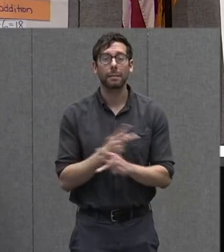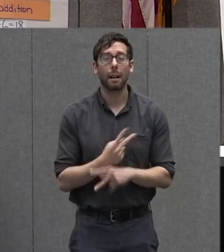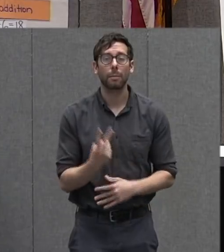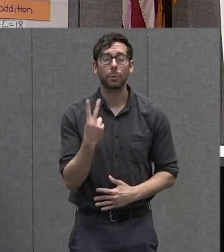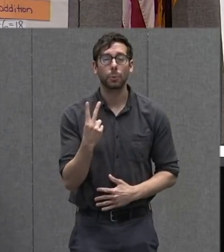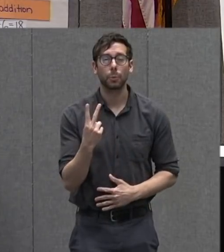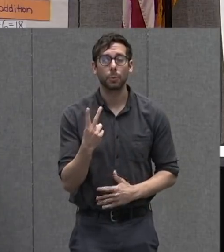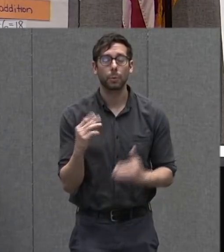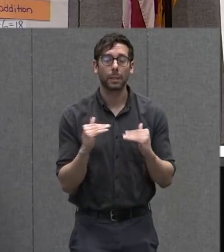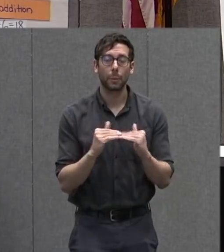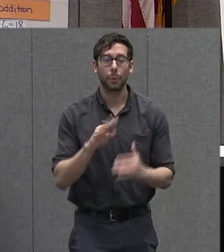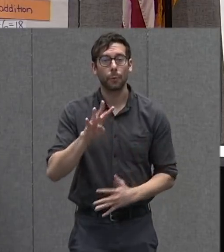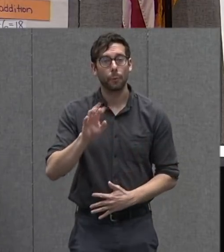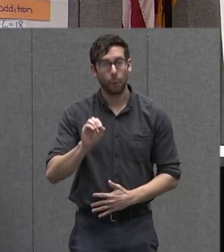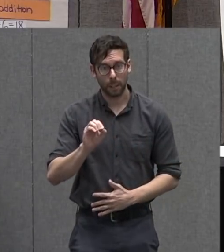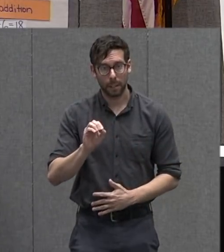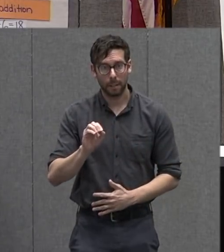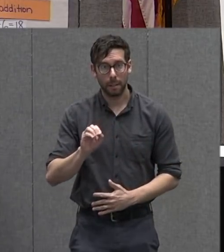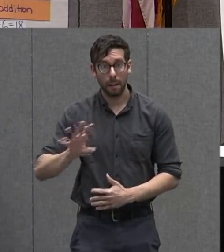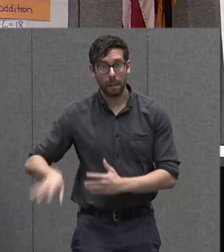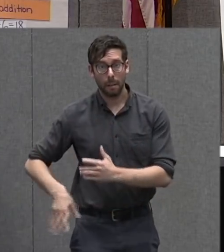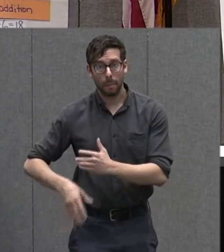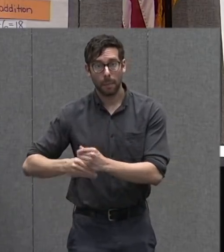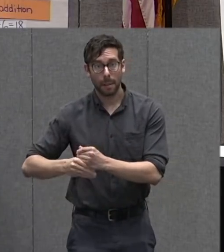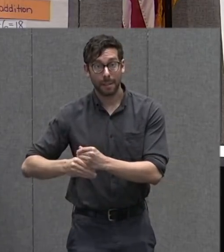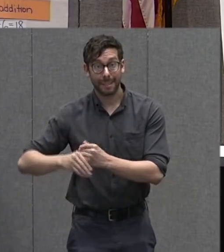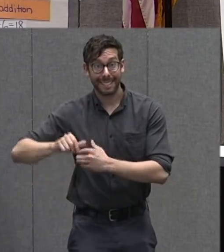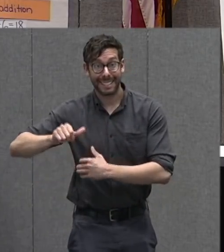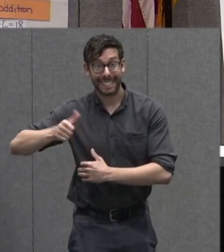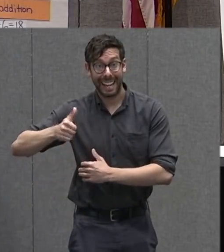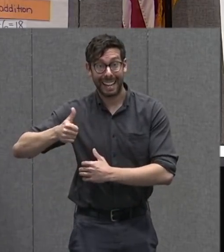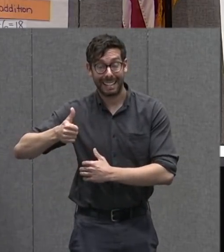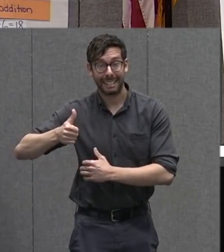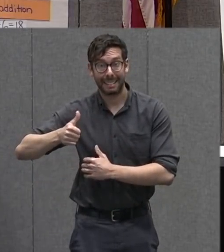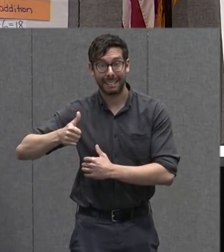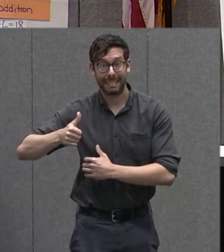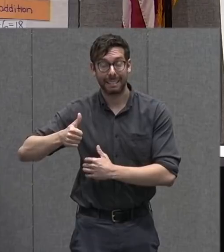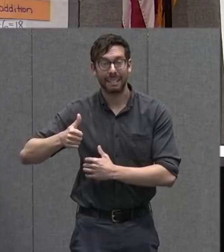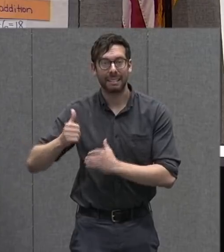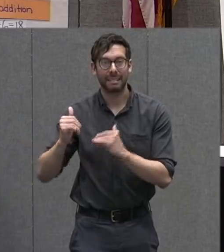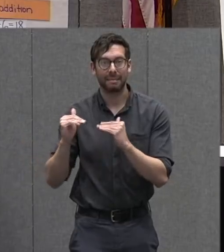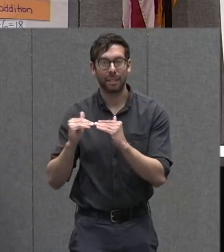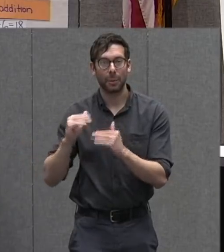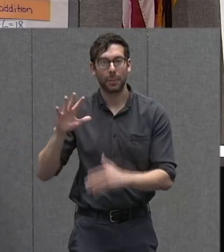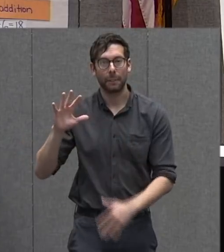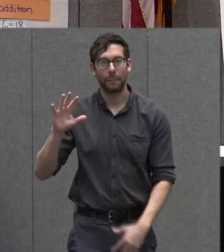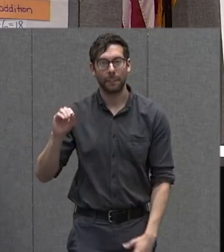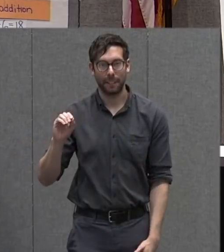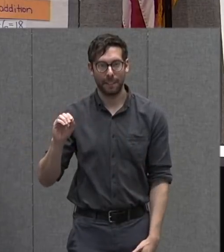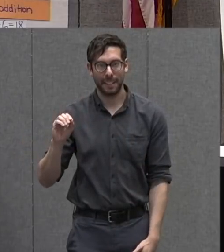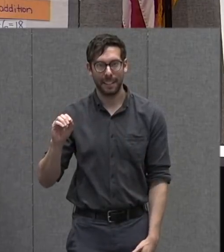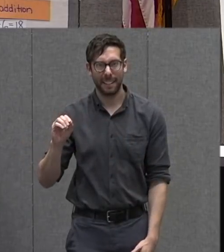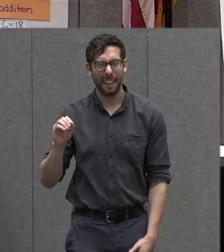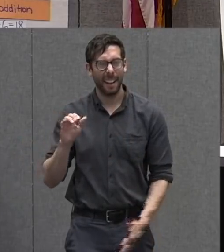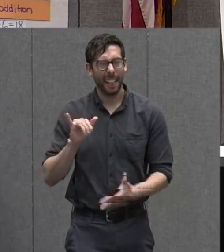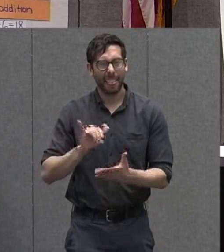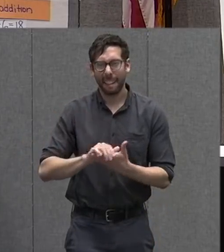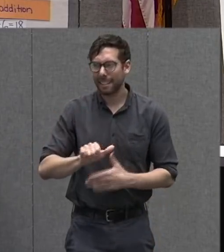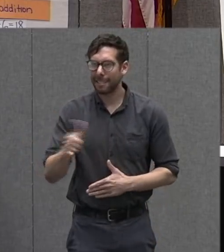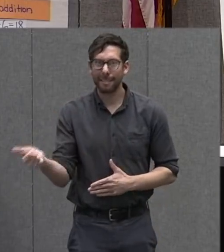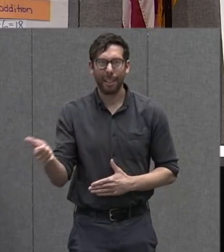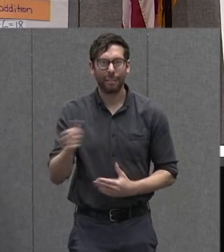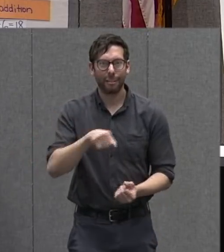10 from the middle gives us our 50. So one more way to figure out how many dots. And there's more